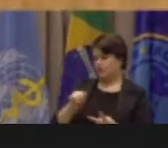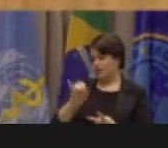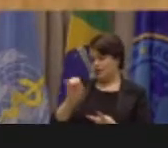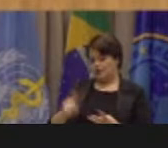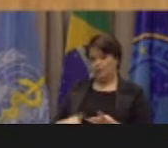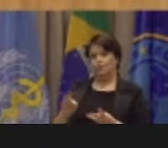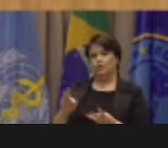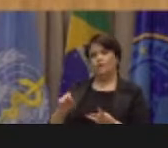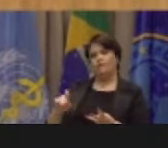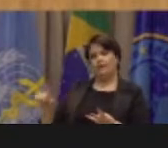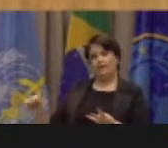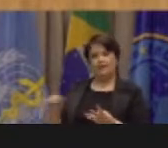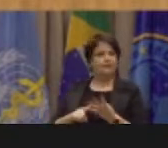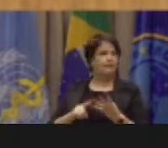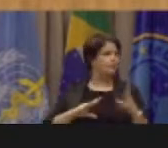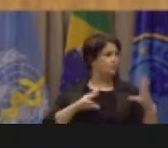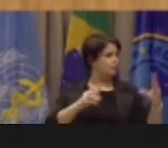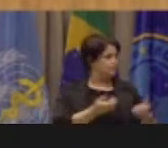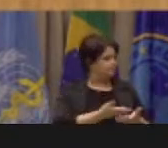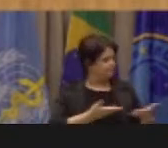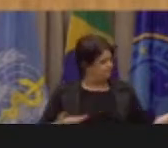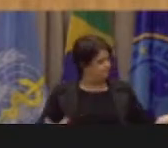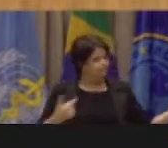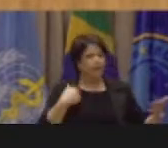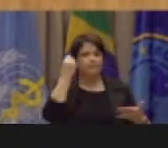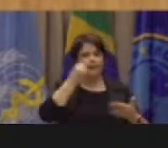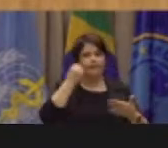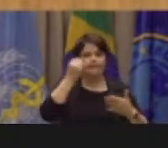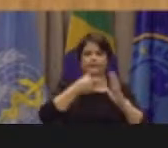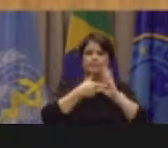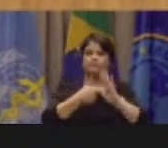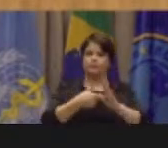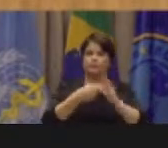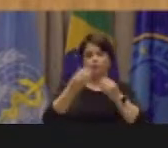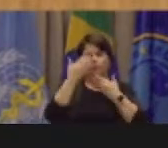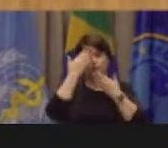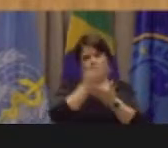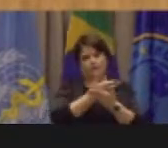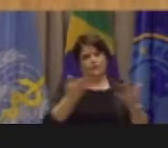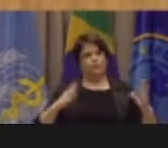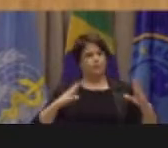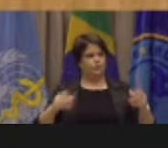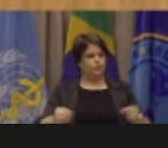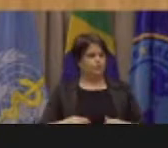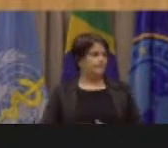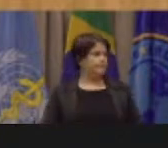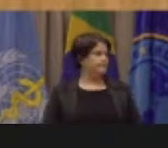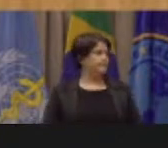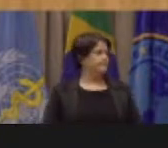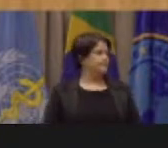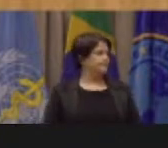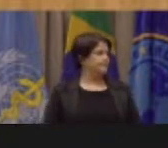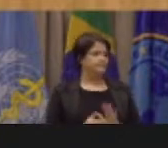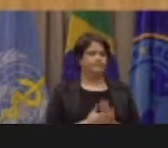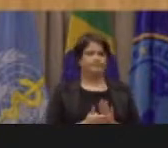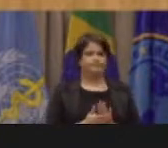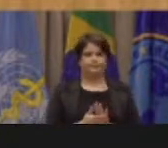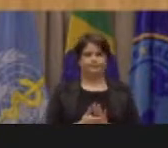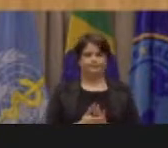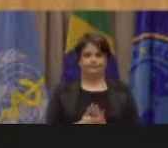everybody at the table for the experiences presented here. Thank you.